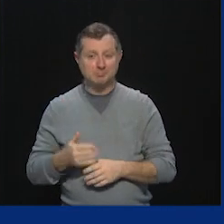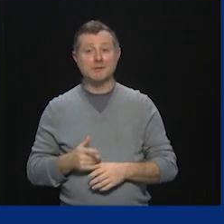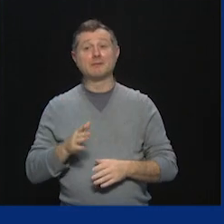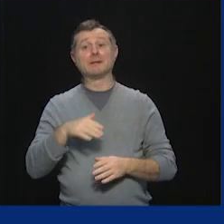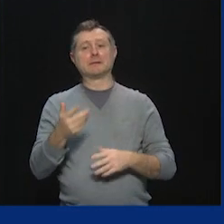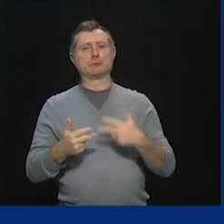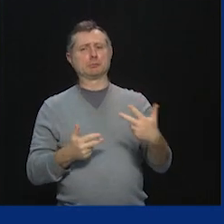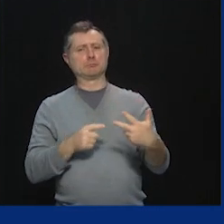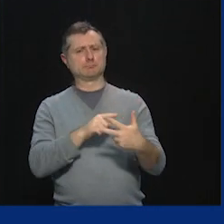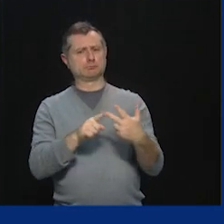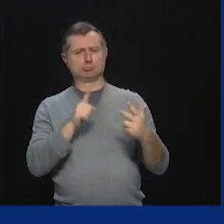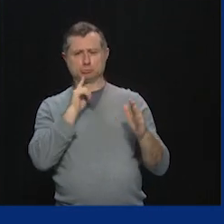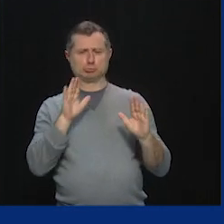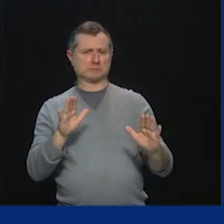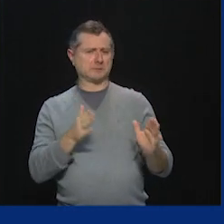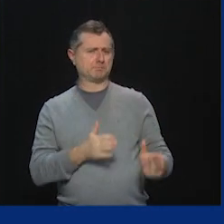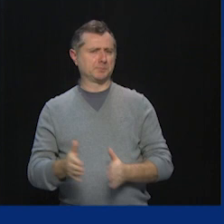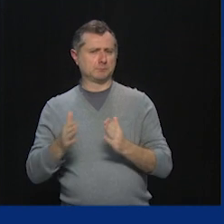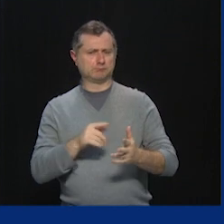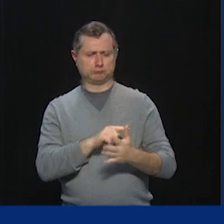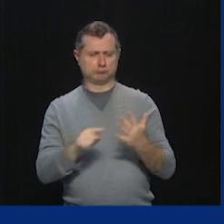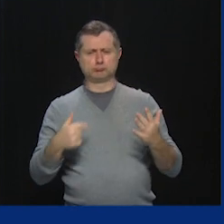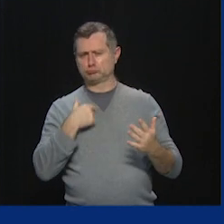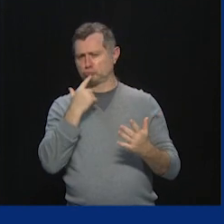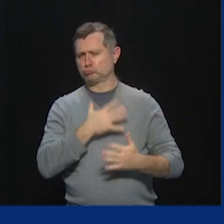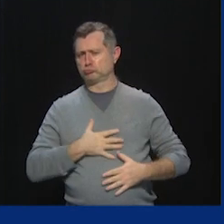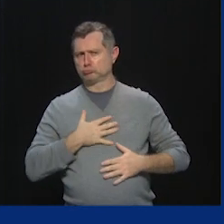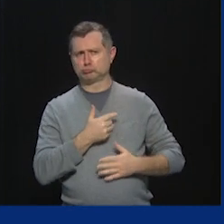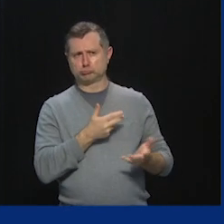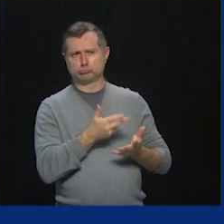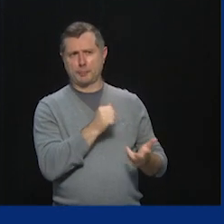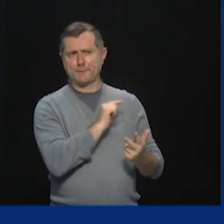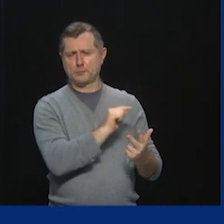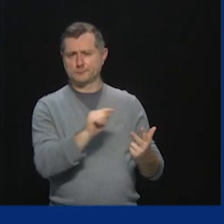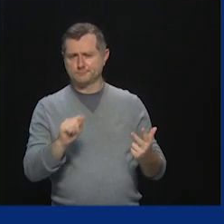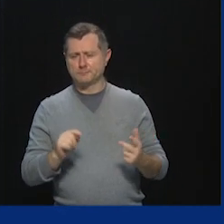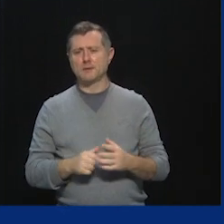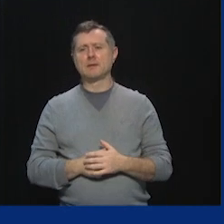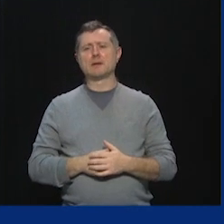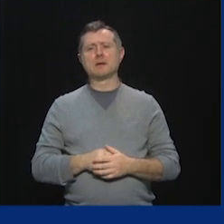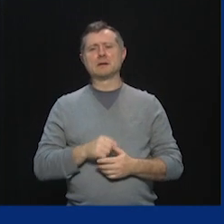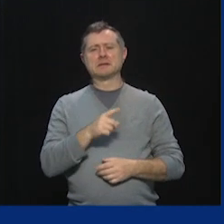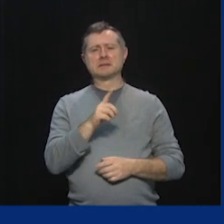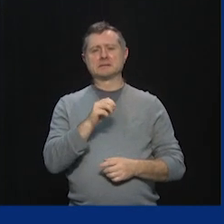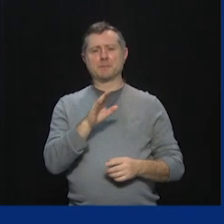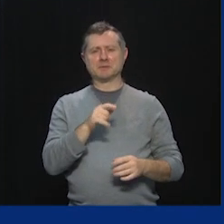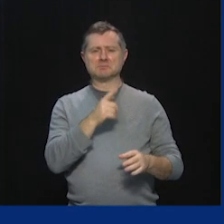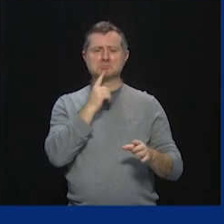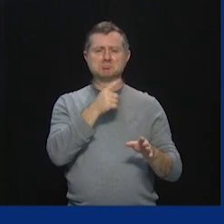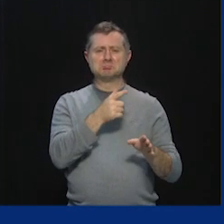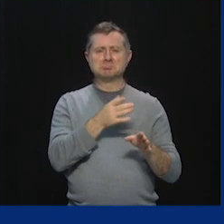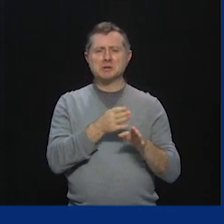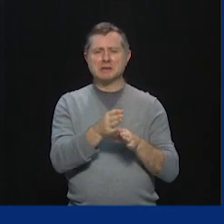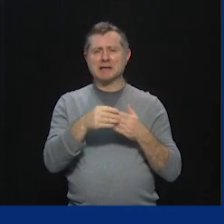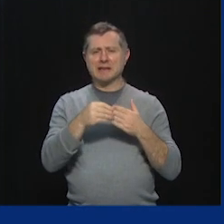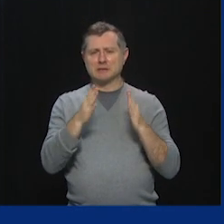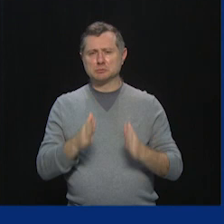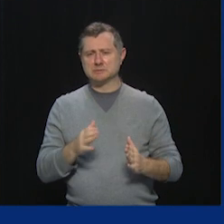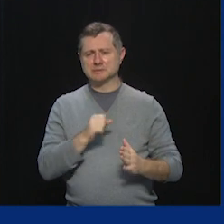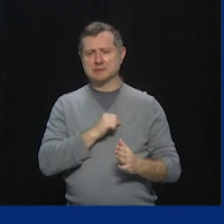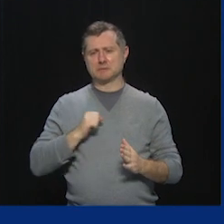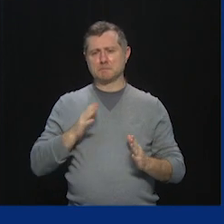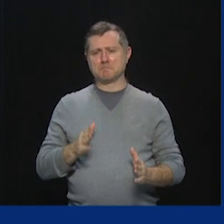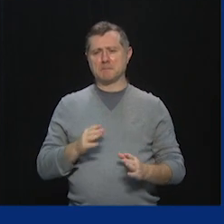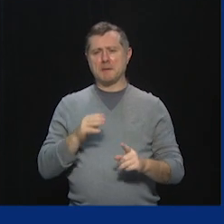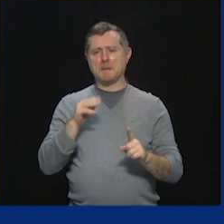who I've had the pleasure of working with. Our Deputy Majority Leader of the Senate, Mike Gianaris, and I want to thank him in advance